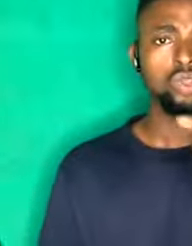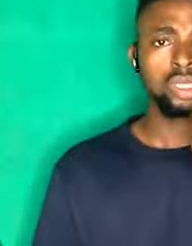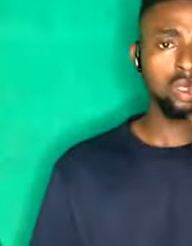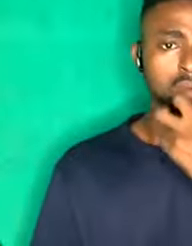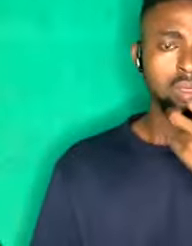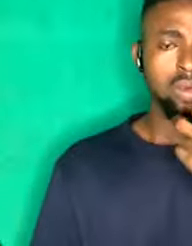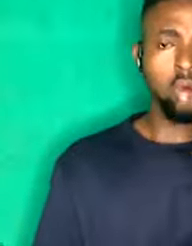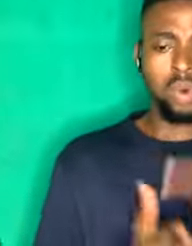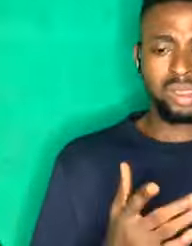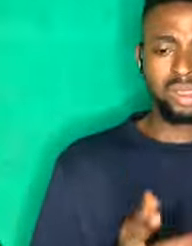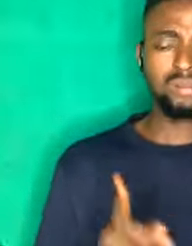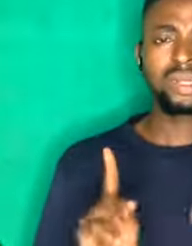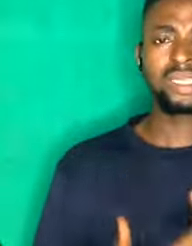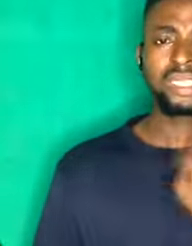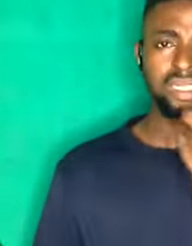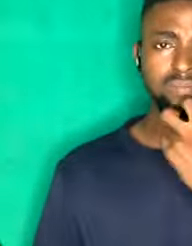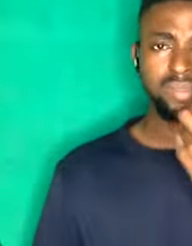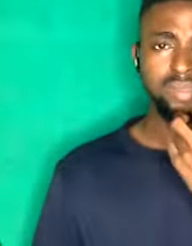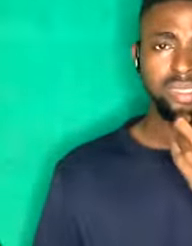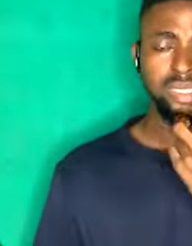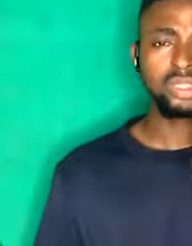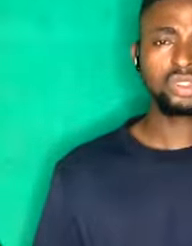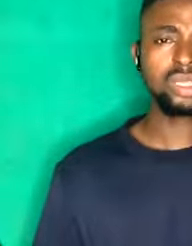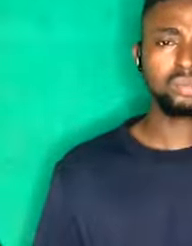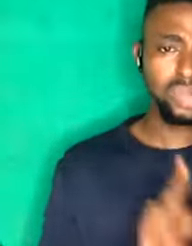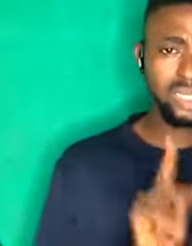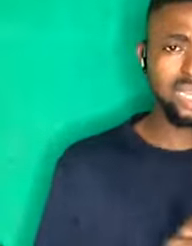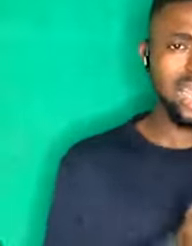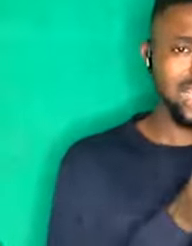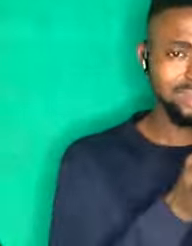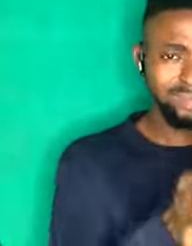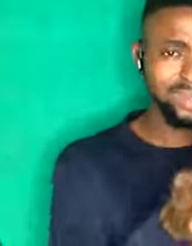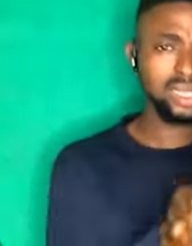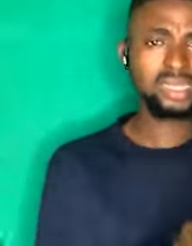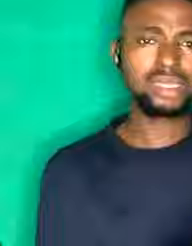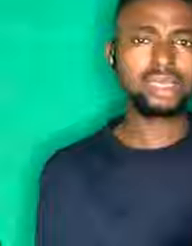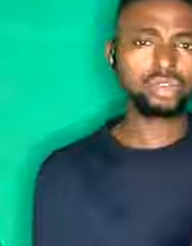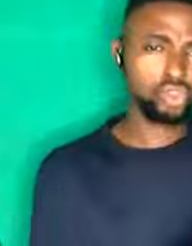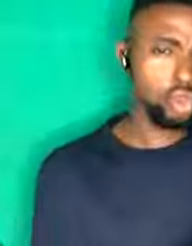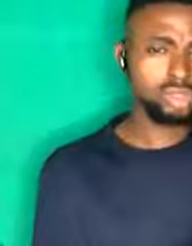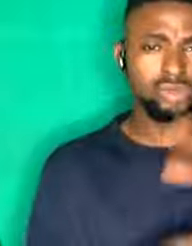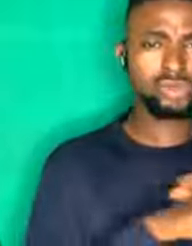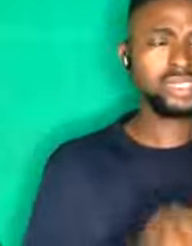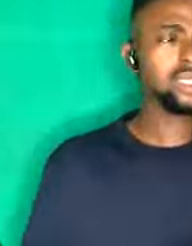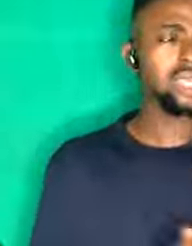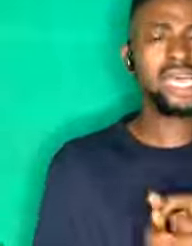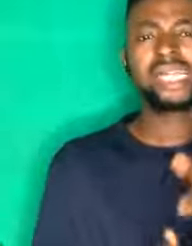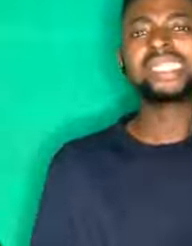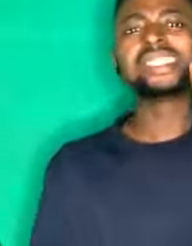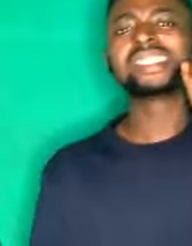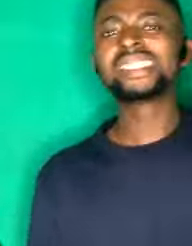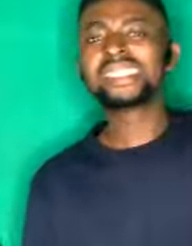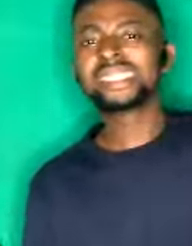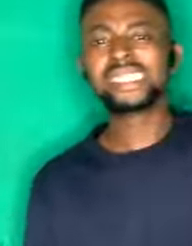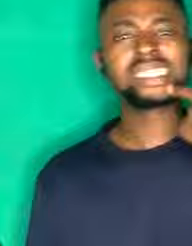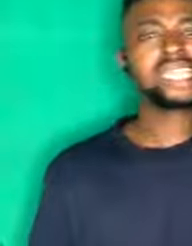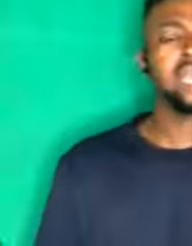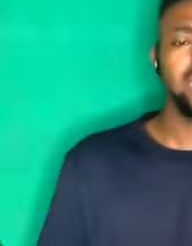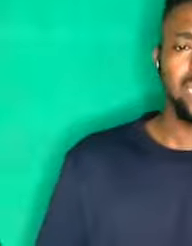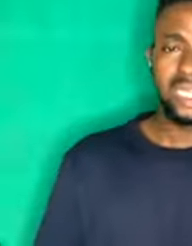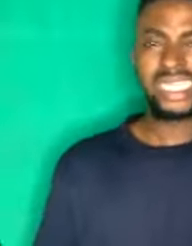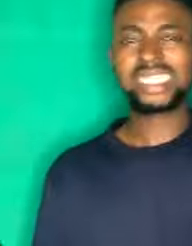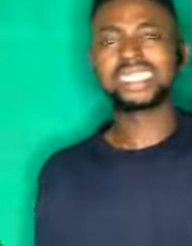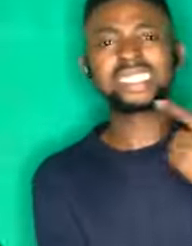is saying? The person is explaining his or her thoughts. Don't begin to say, she said, he said, when he